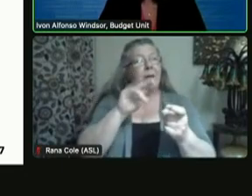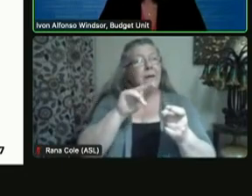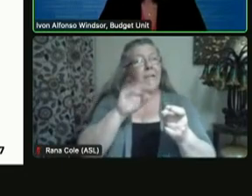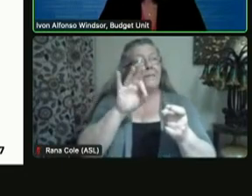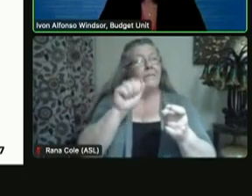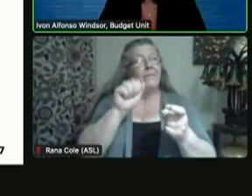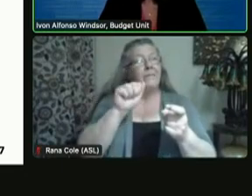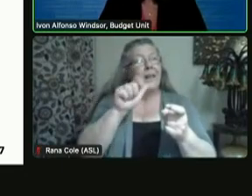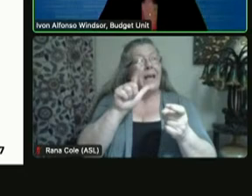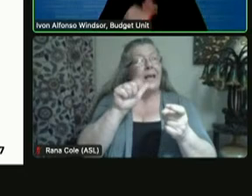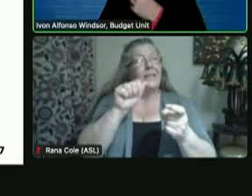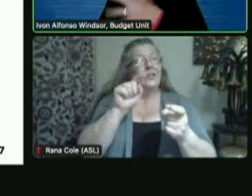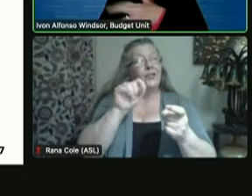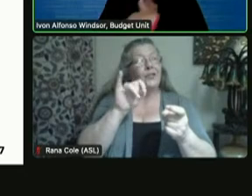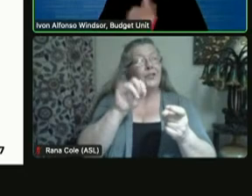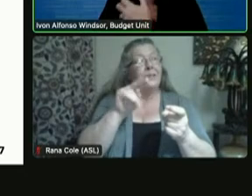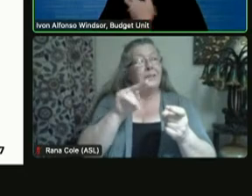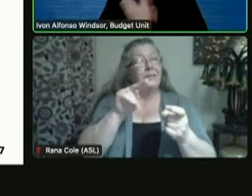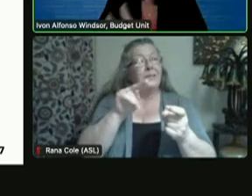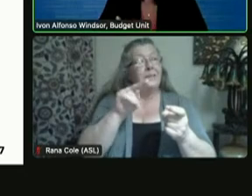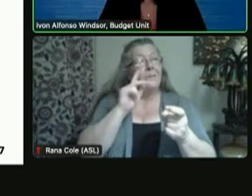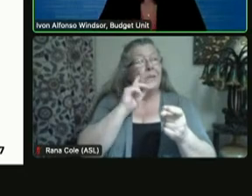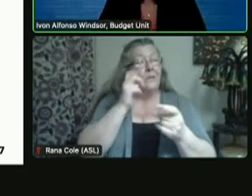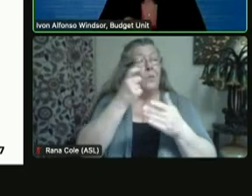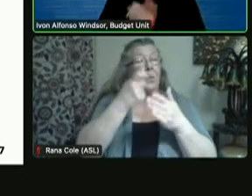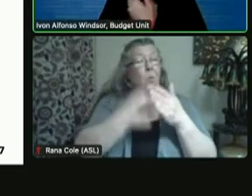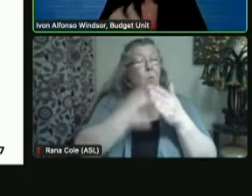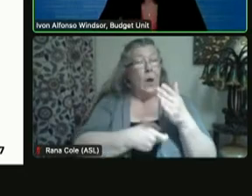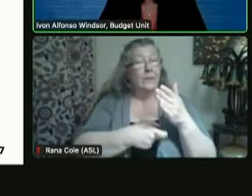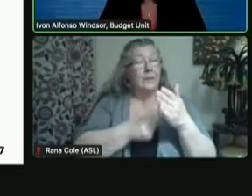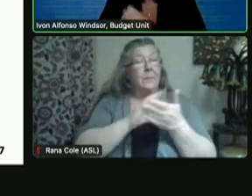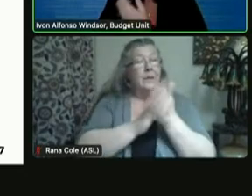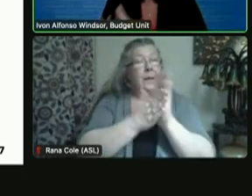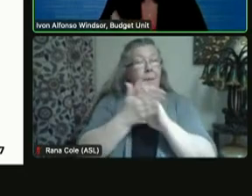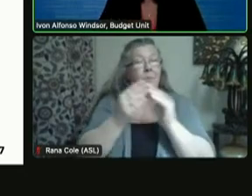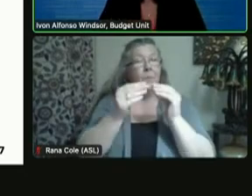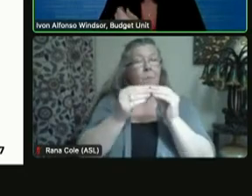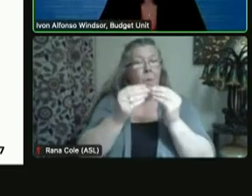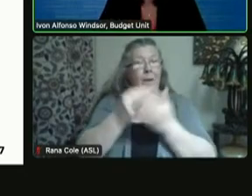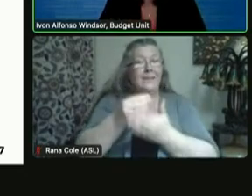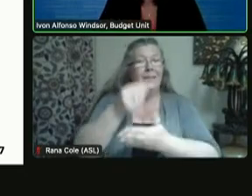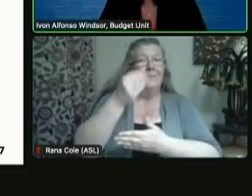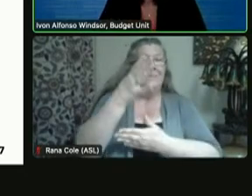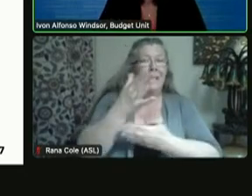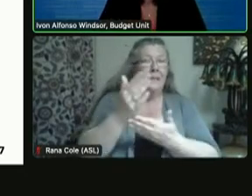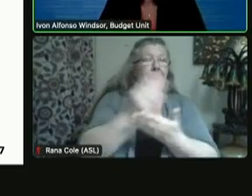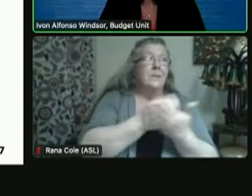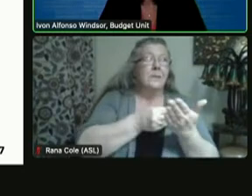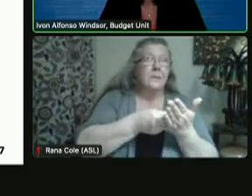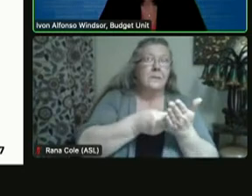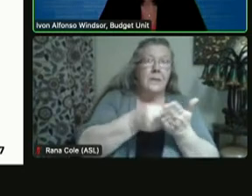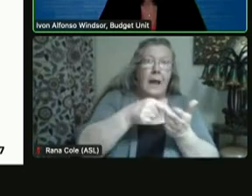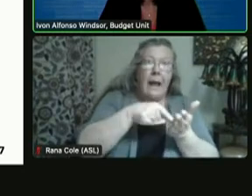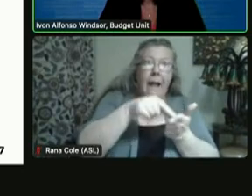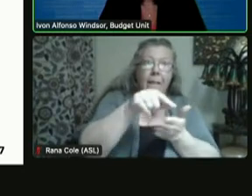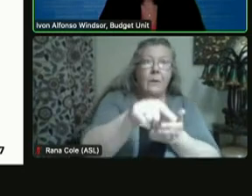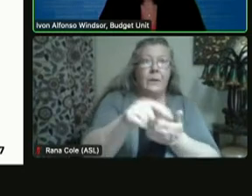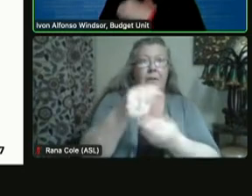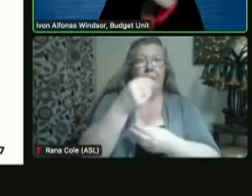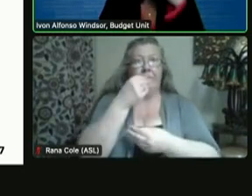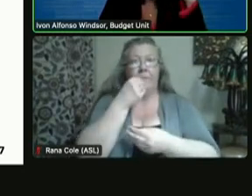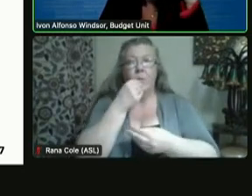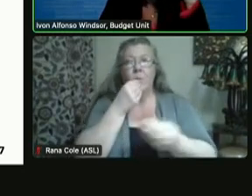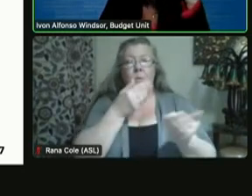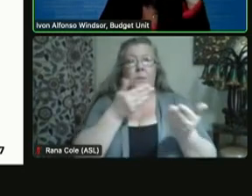the district has. And as everything gets more expensive, such as salaries, fuel, utilities, food, supplies, and